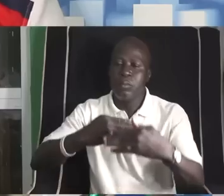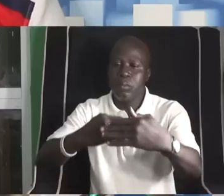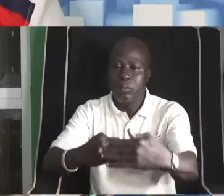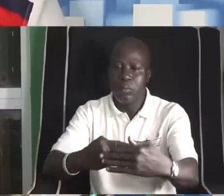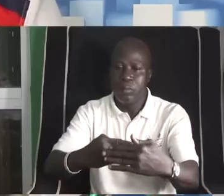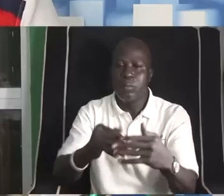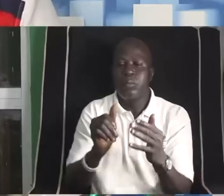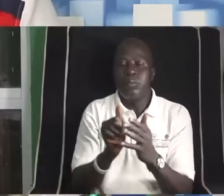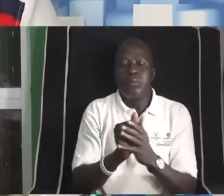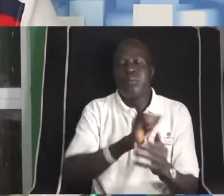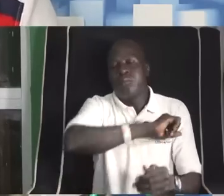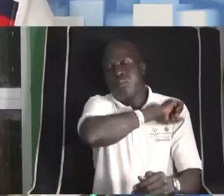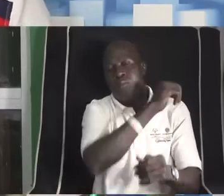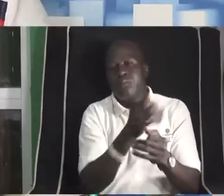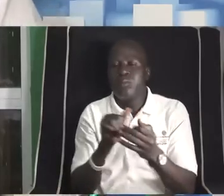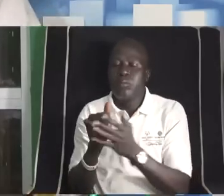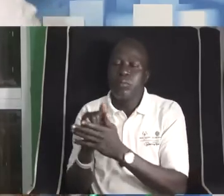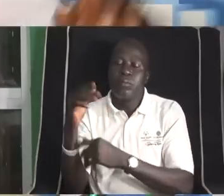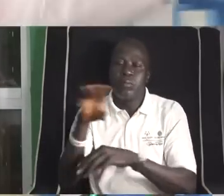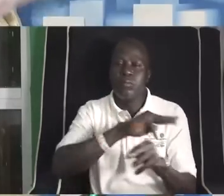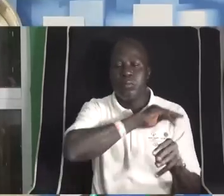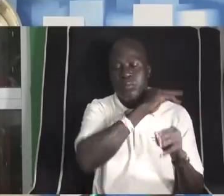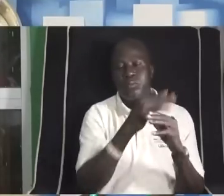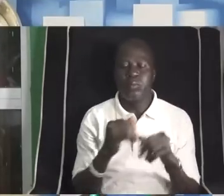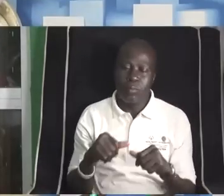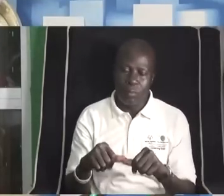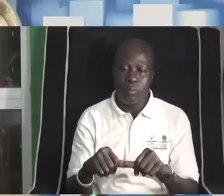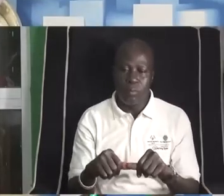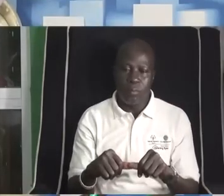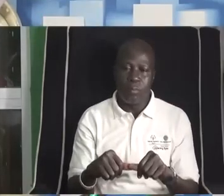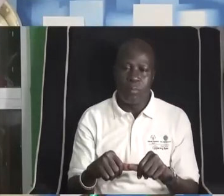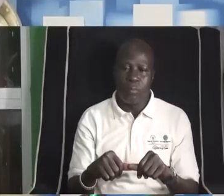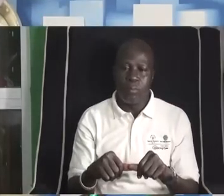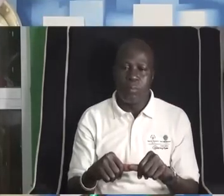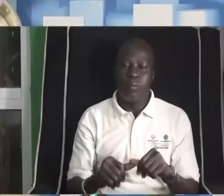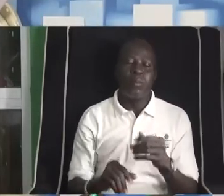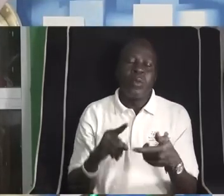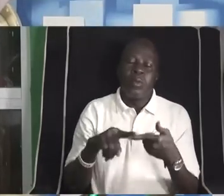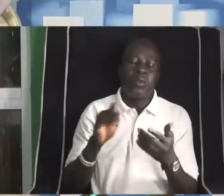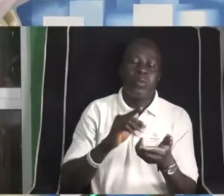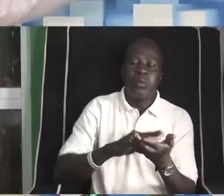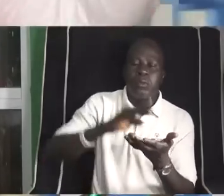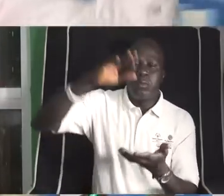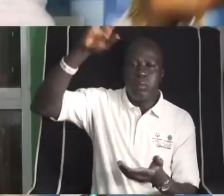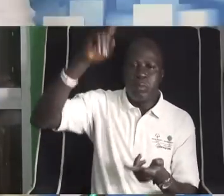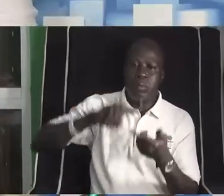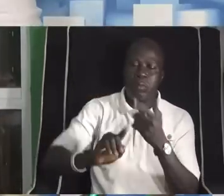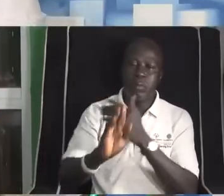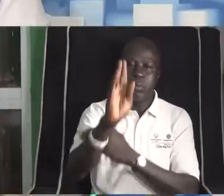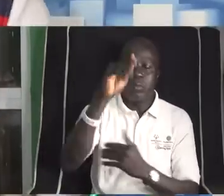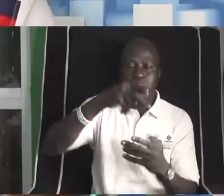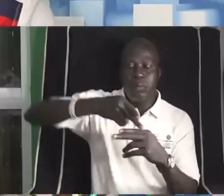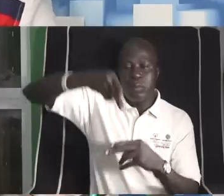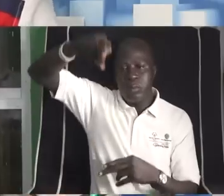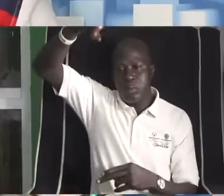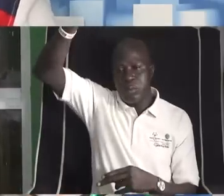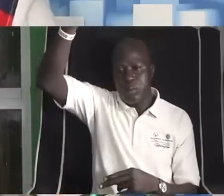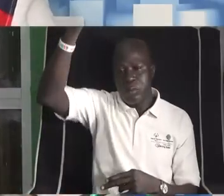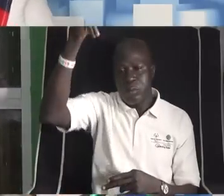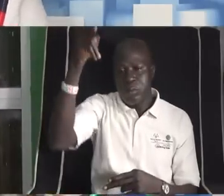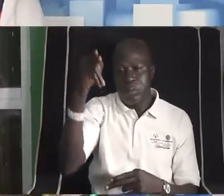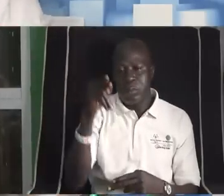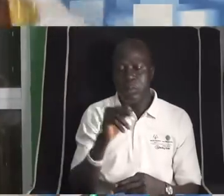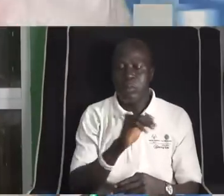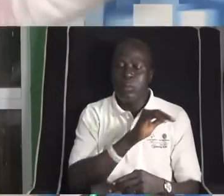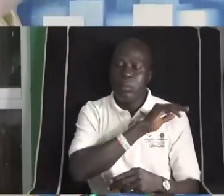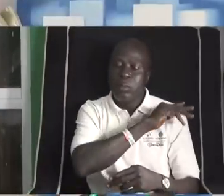kan be ti mo nda eniyan pada I said there's an authority that sets one amo ko ni folorun loke o glory be to God in the highest tori agbara kan